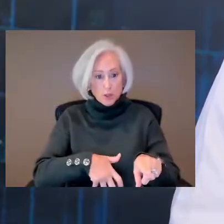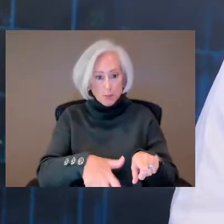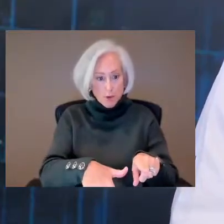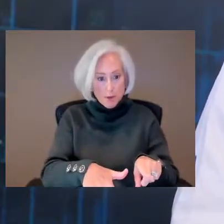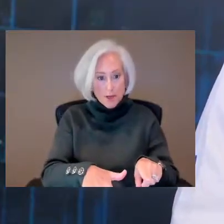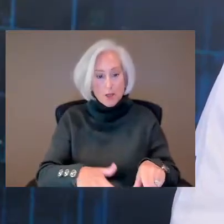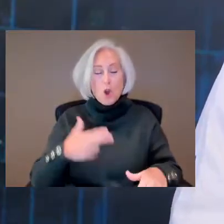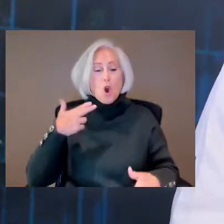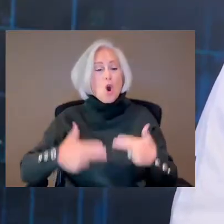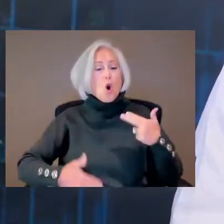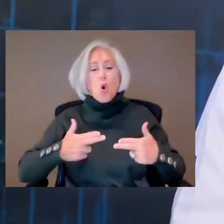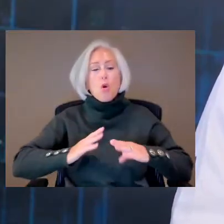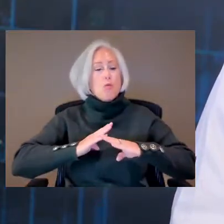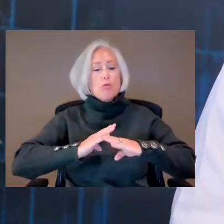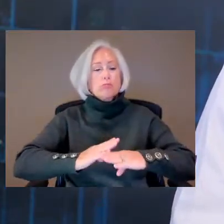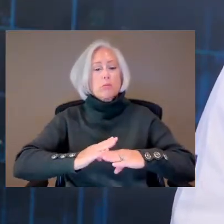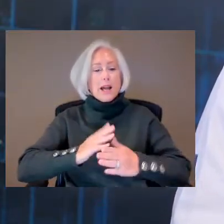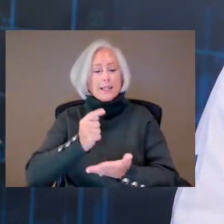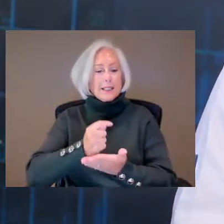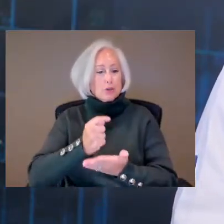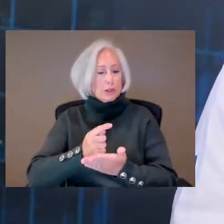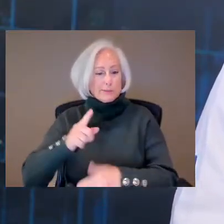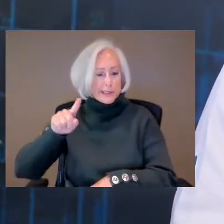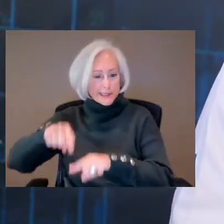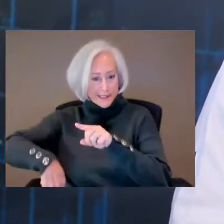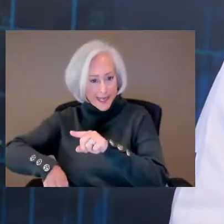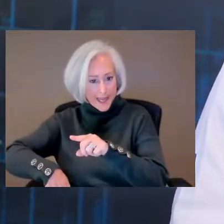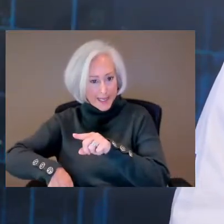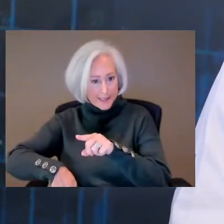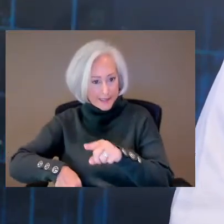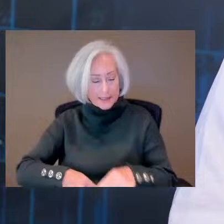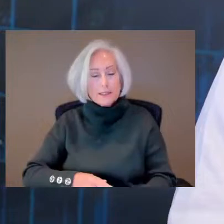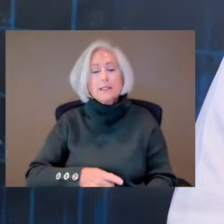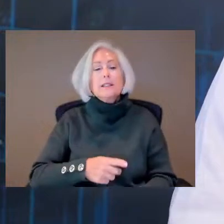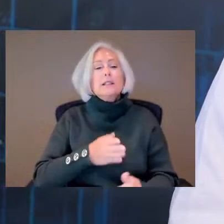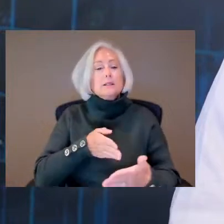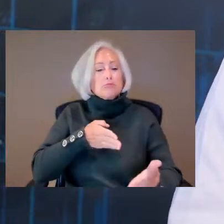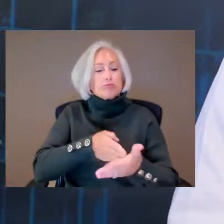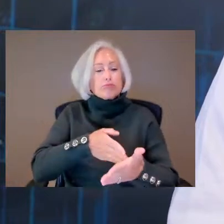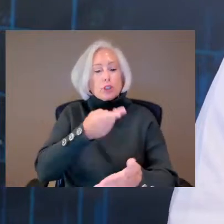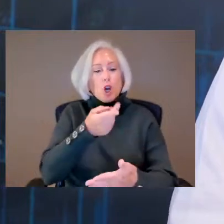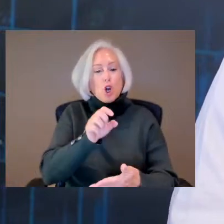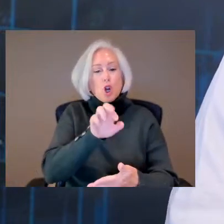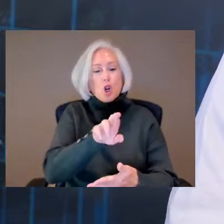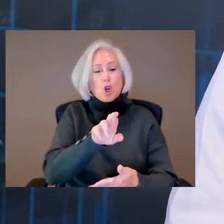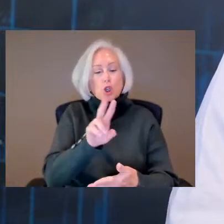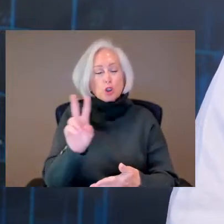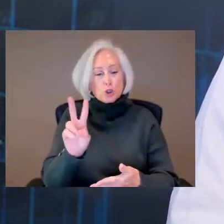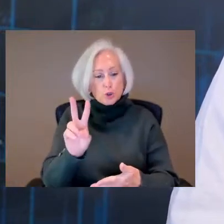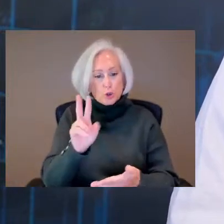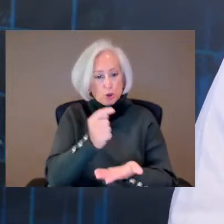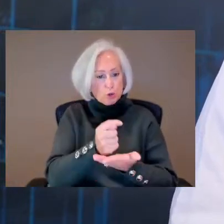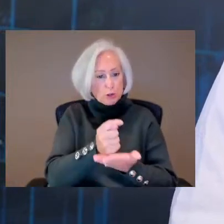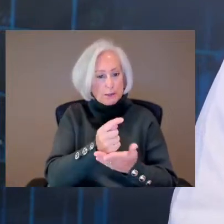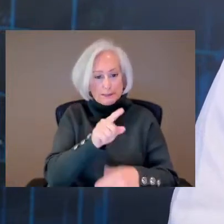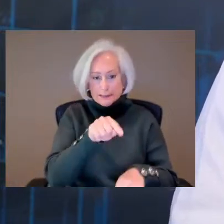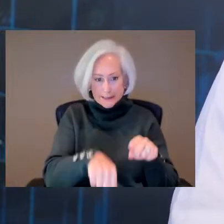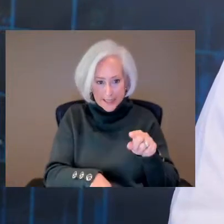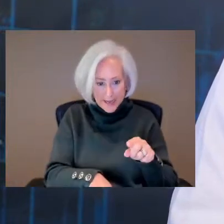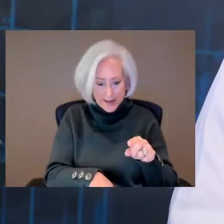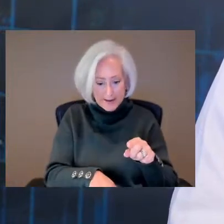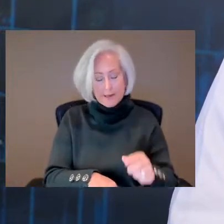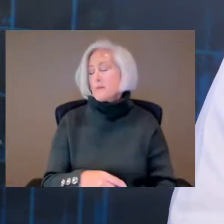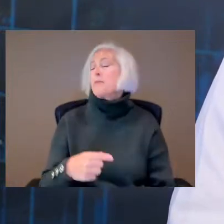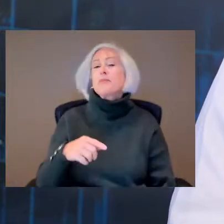can do, nor anti-HER2 treatments and those that we need to do it in. So knowing where Reggie was at in her journey,